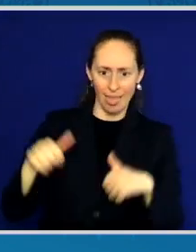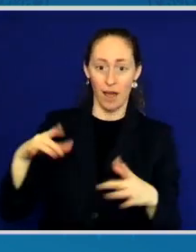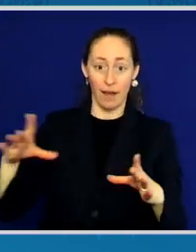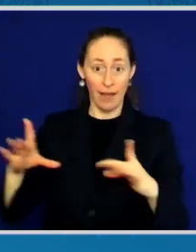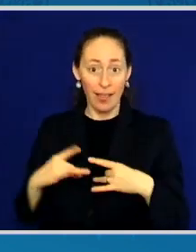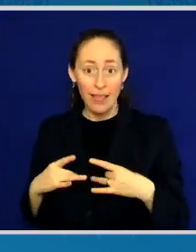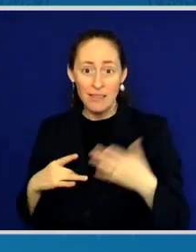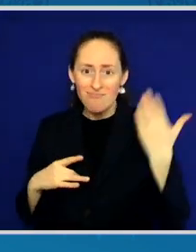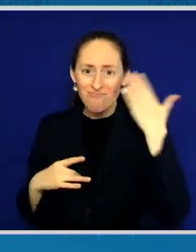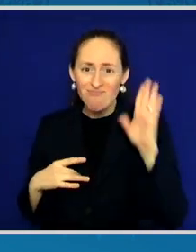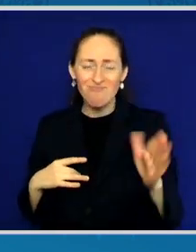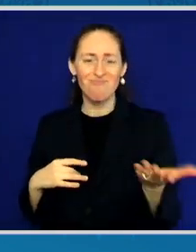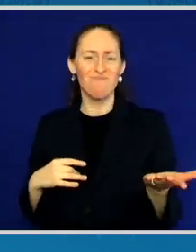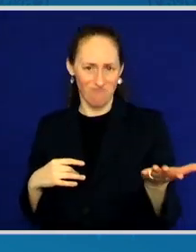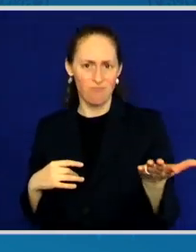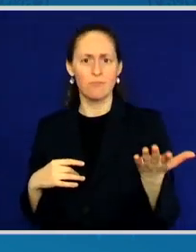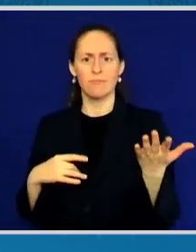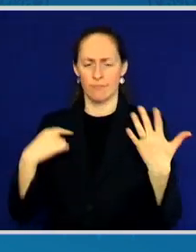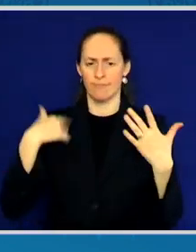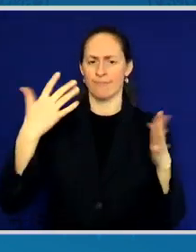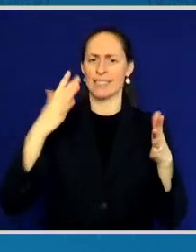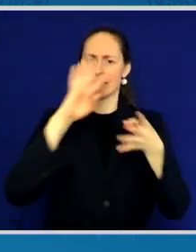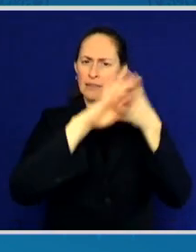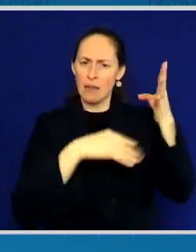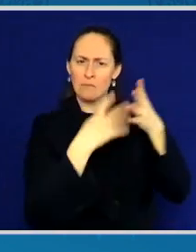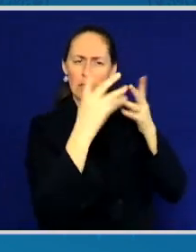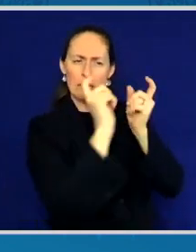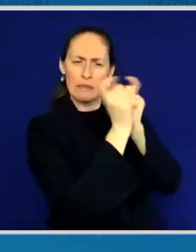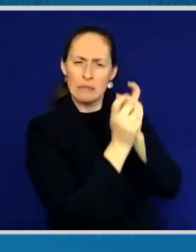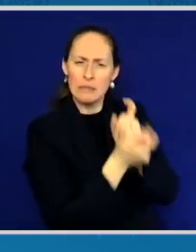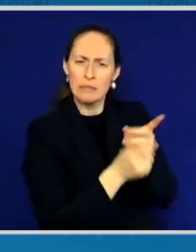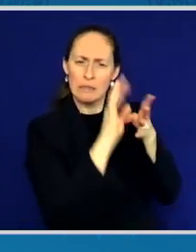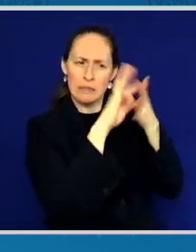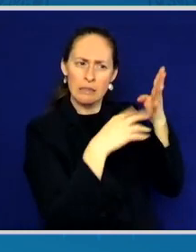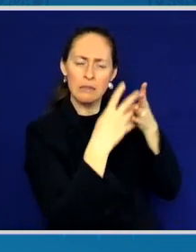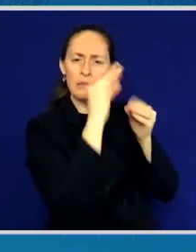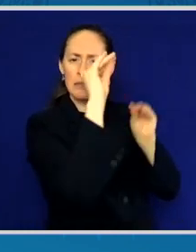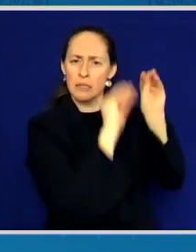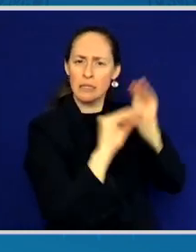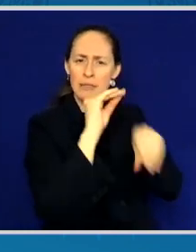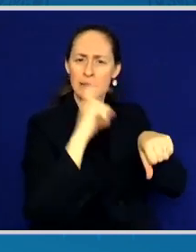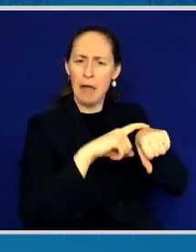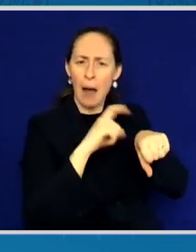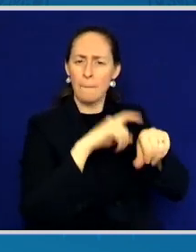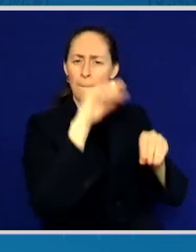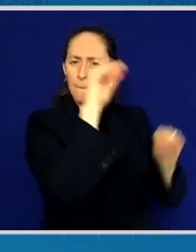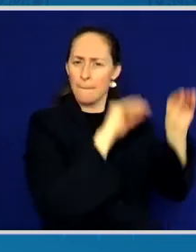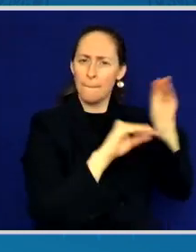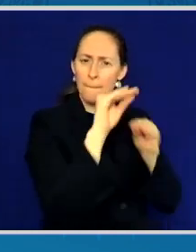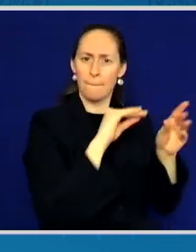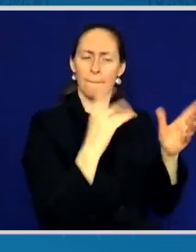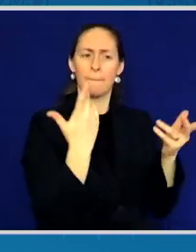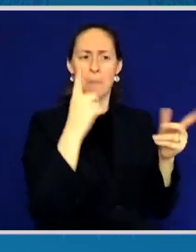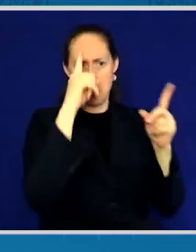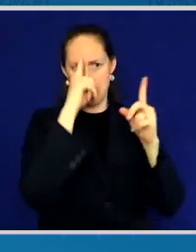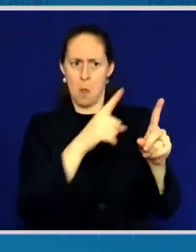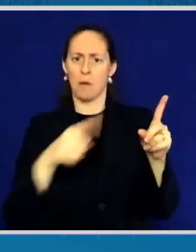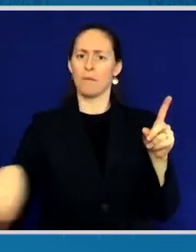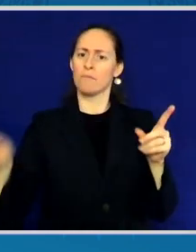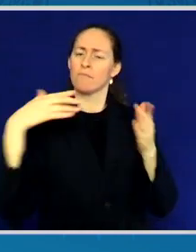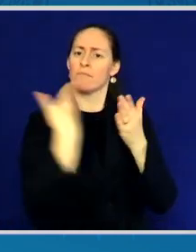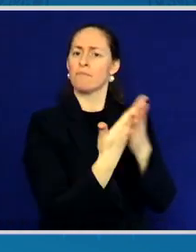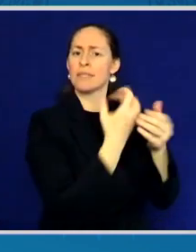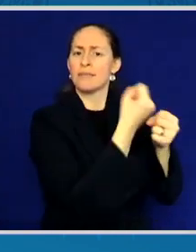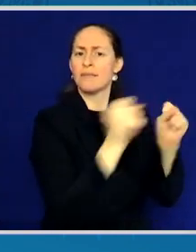did sit down. We did change schedules and we did change hours, and we spent a lot of time I joked around with Daryl one day. I said on Saturday, I